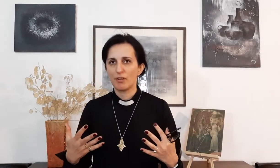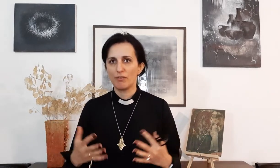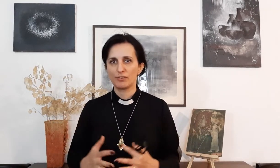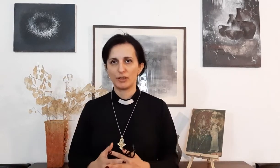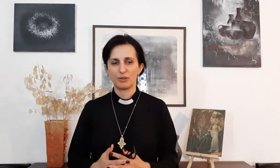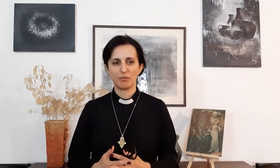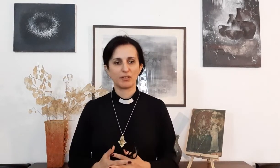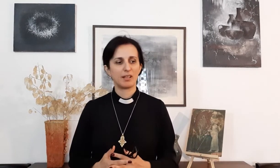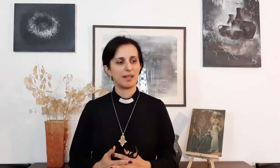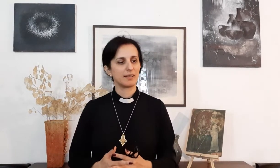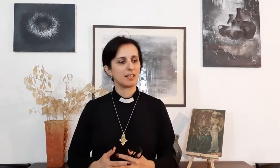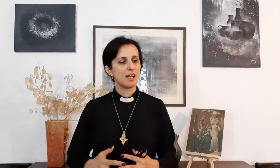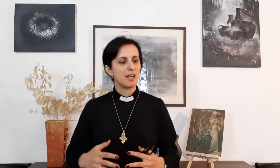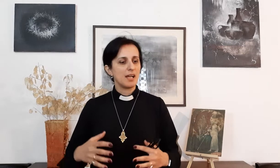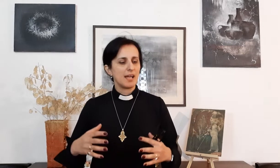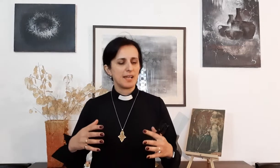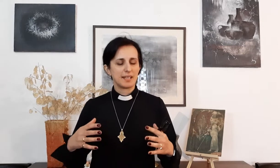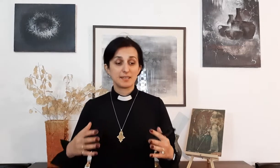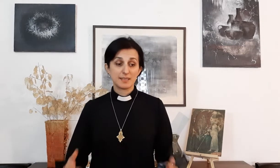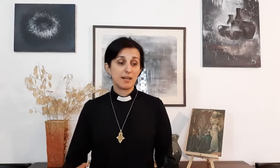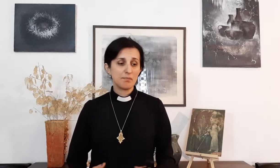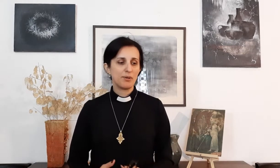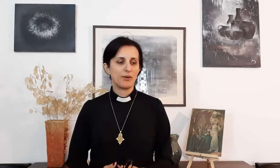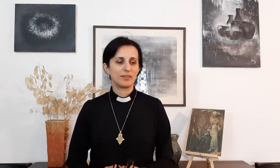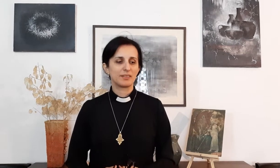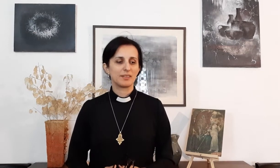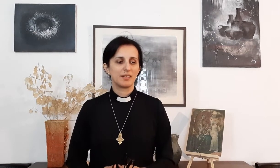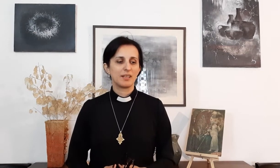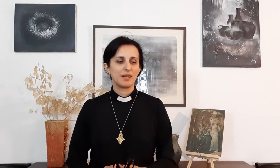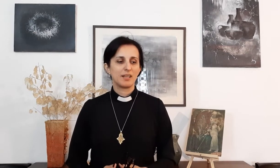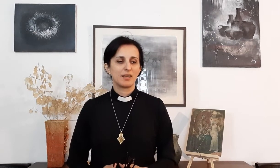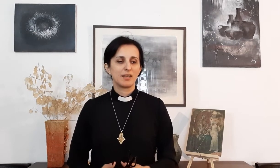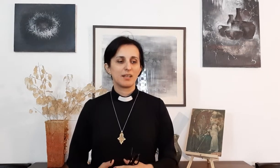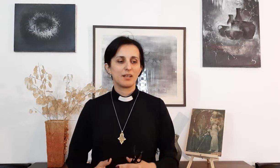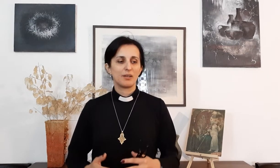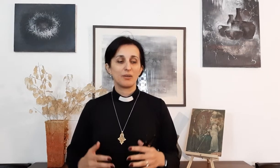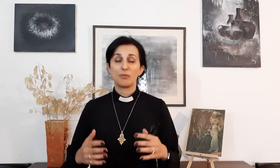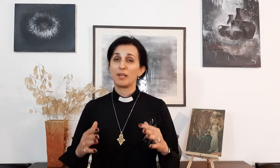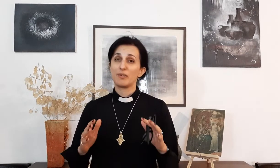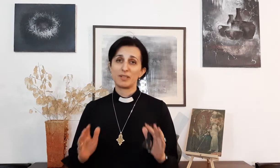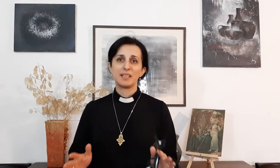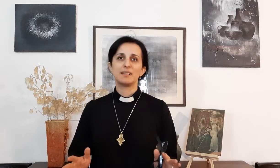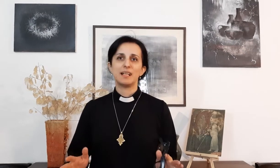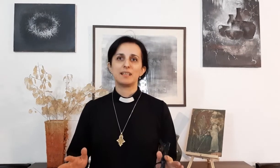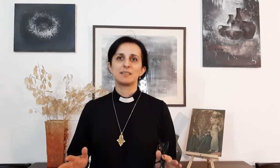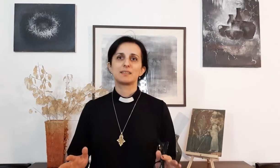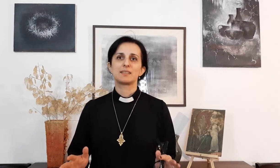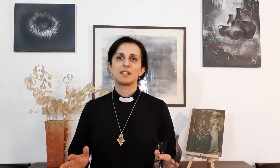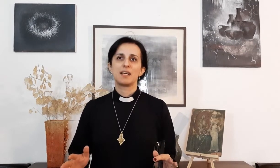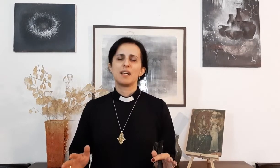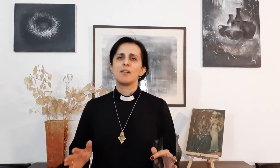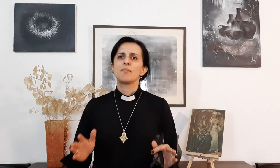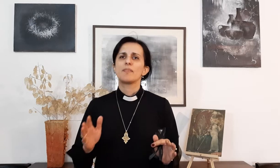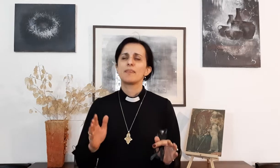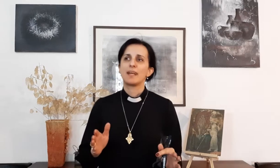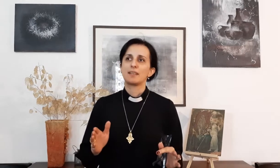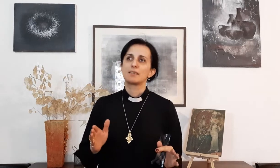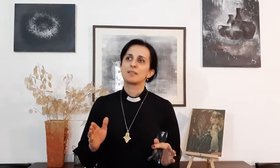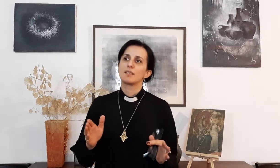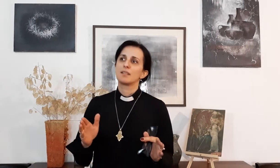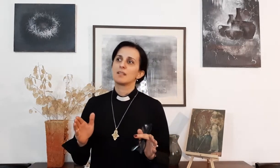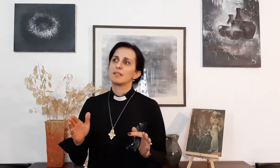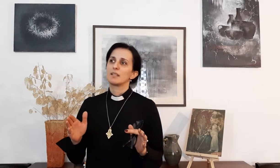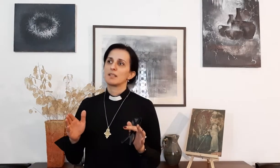acceptance of the humankind. And at some point, we realized